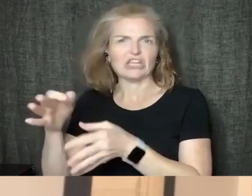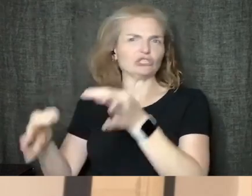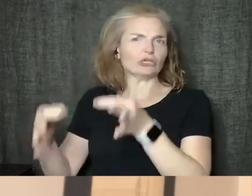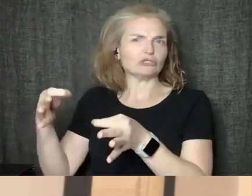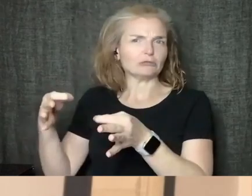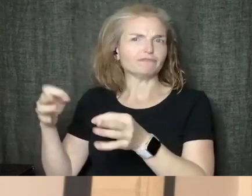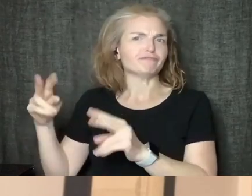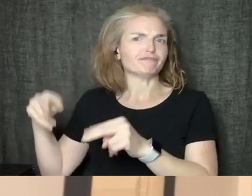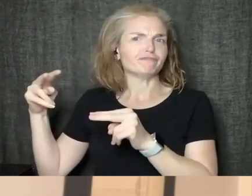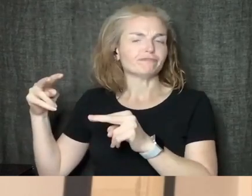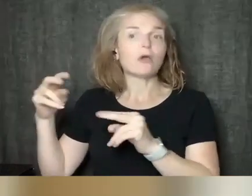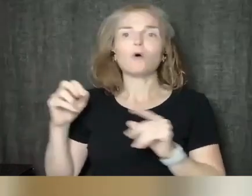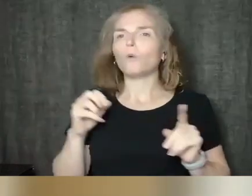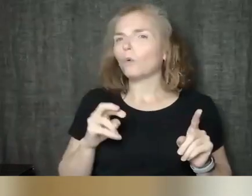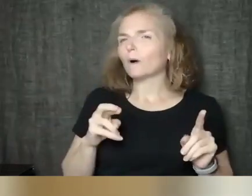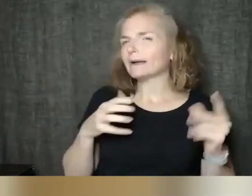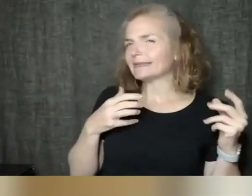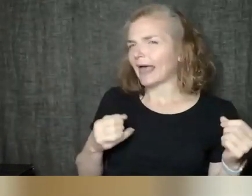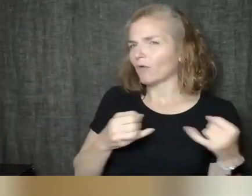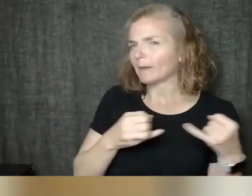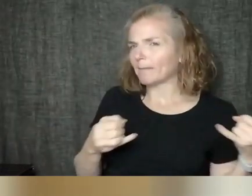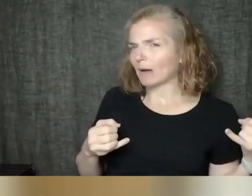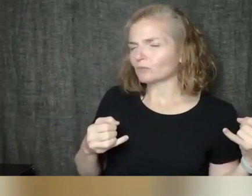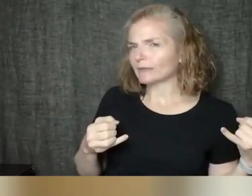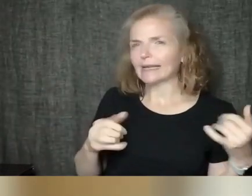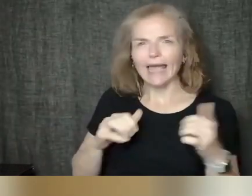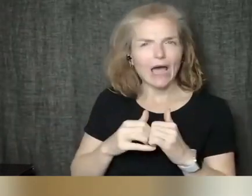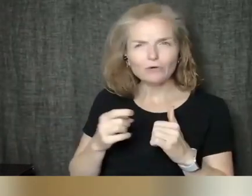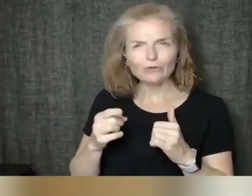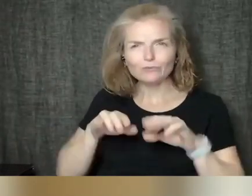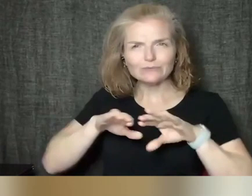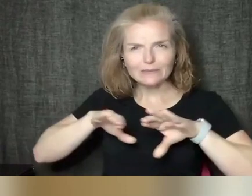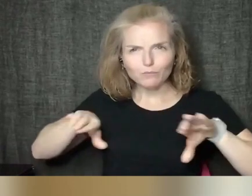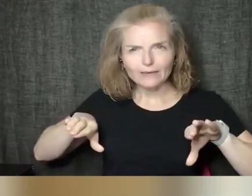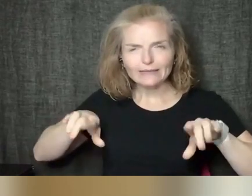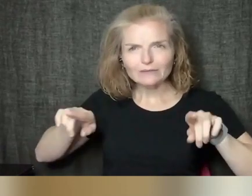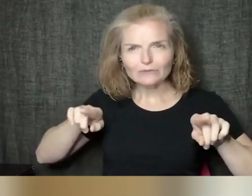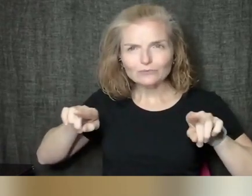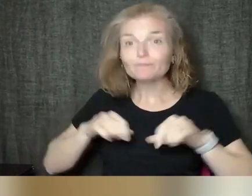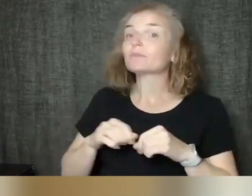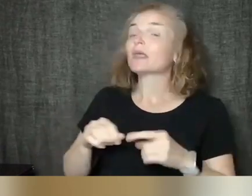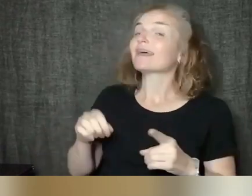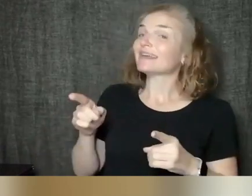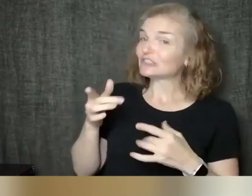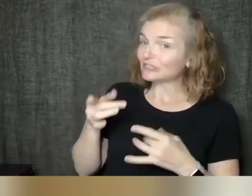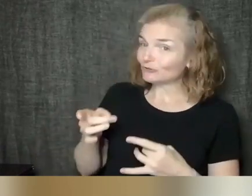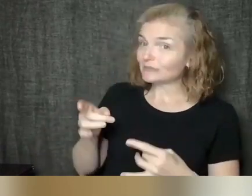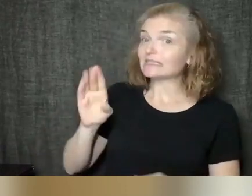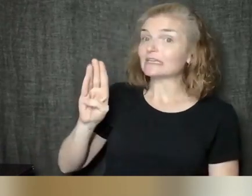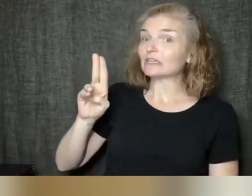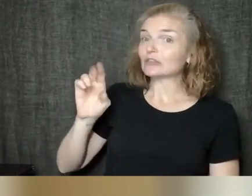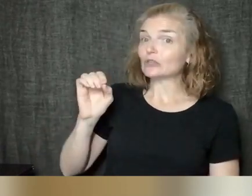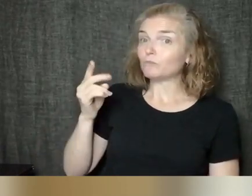our beliefs, values? Yeah, you know, it's interesting. The Buddha suggested that,